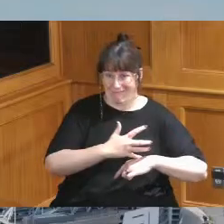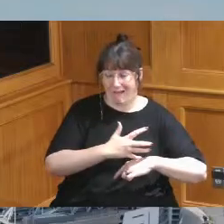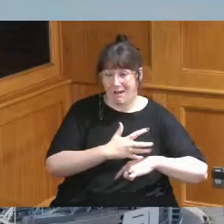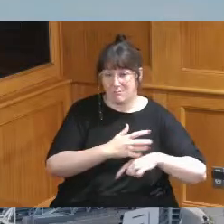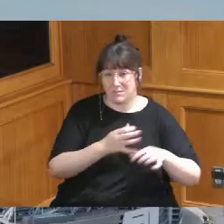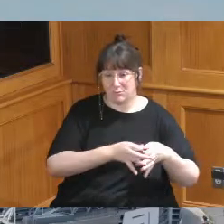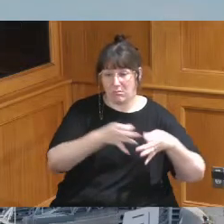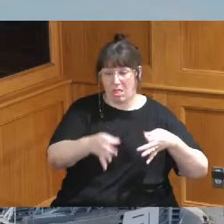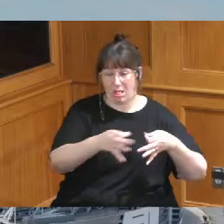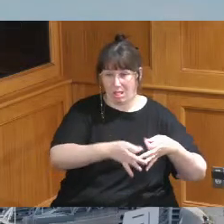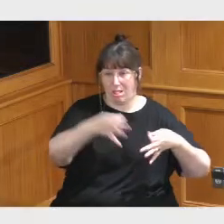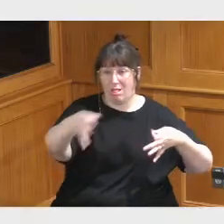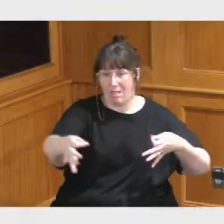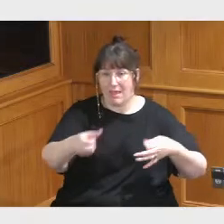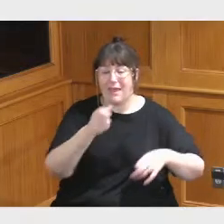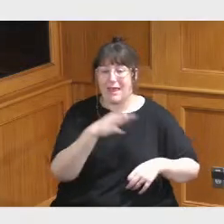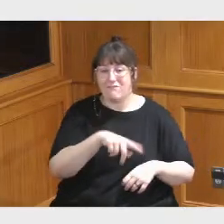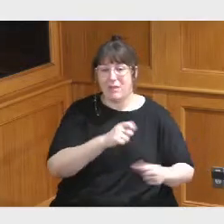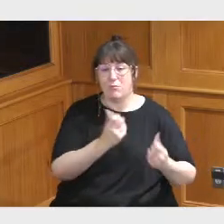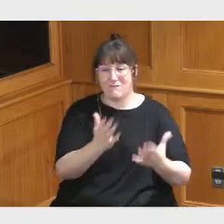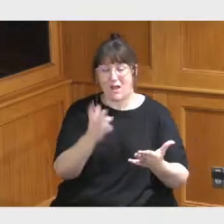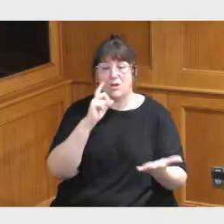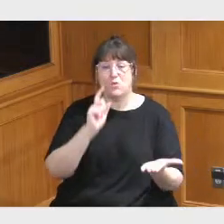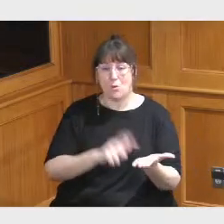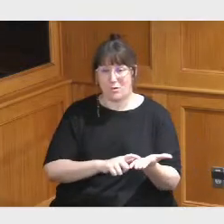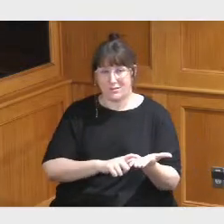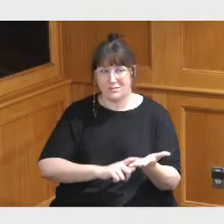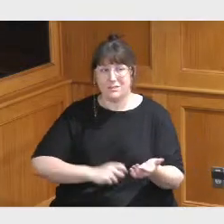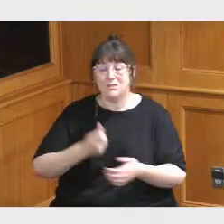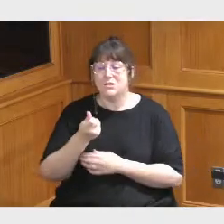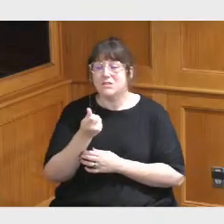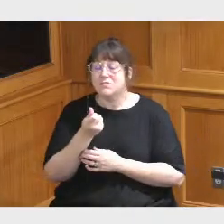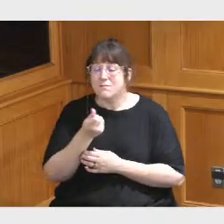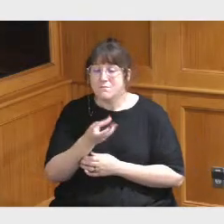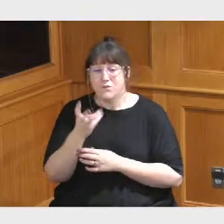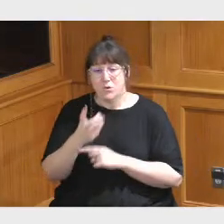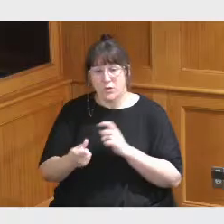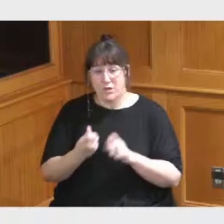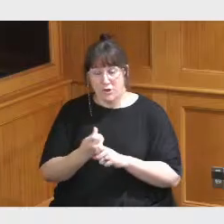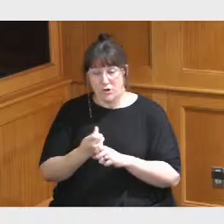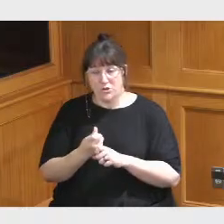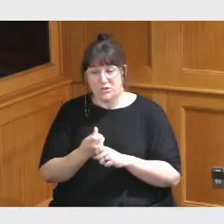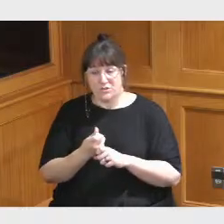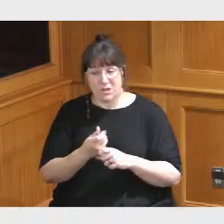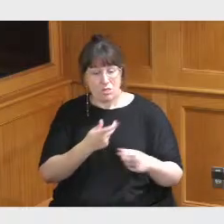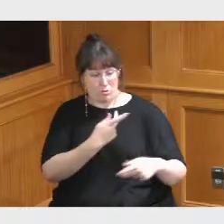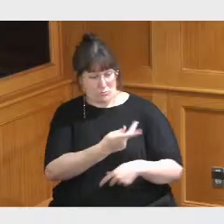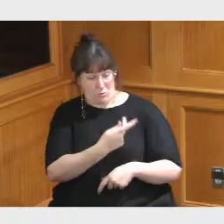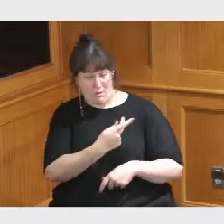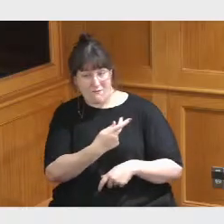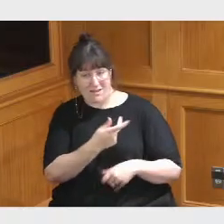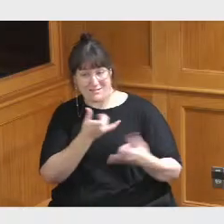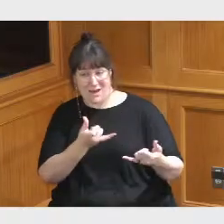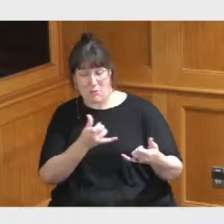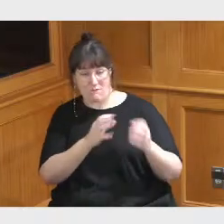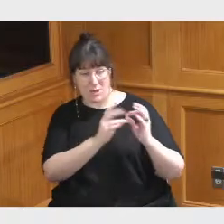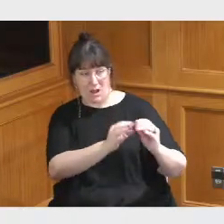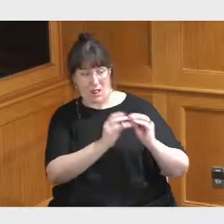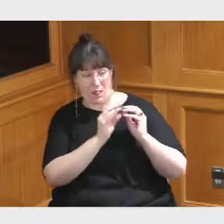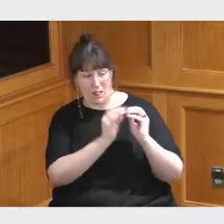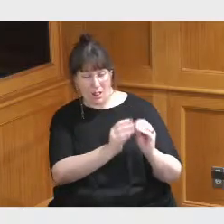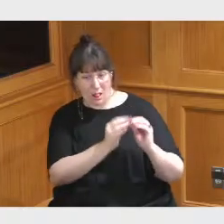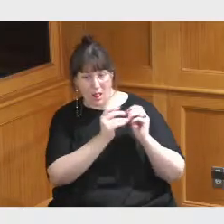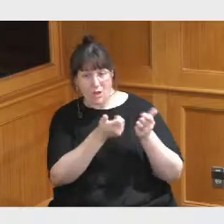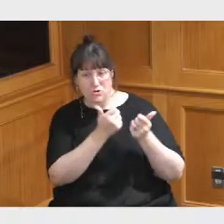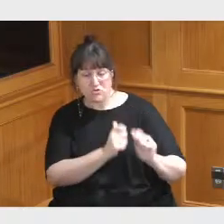provide notice by a specific date. So over the past several years, the county and the team have been working together on the